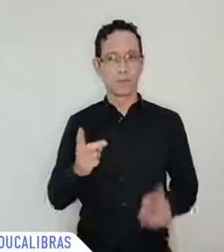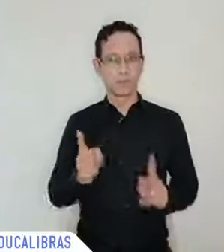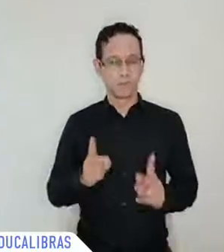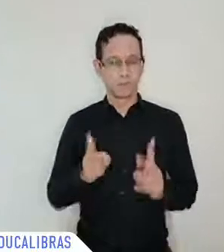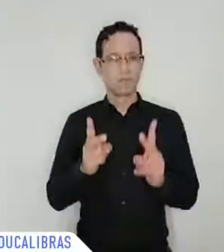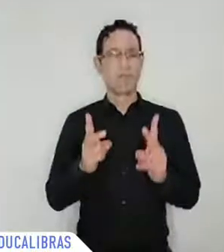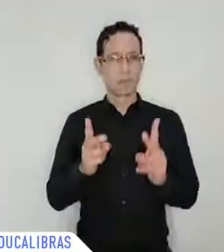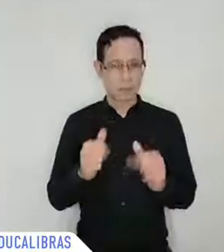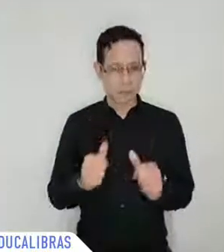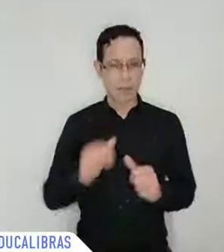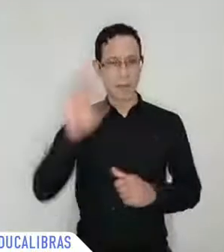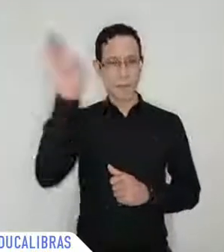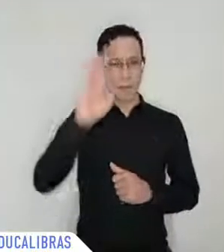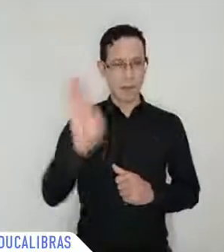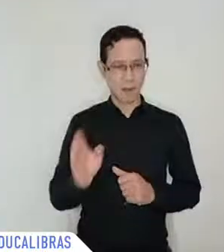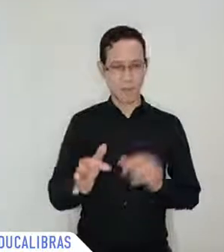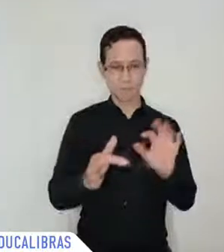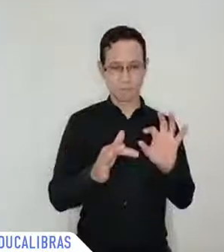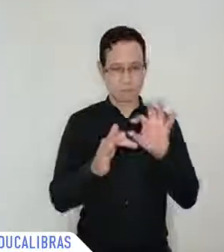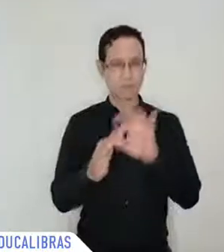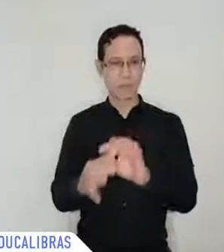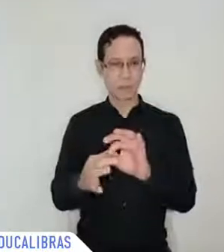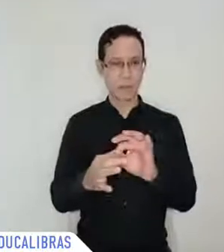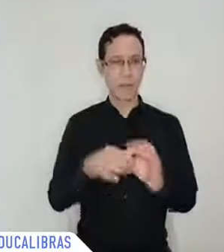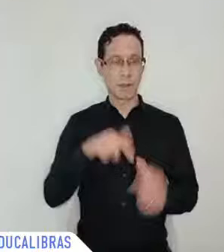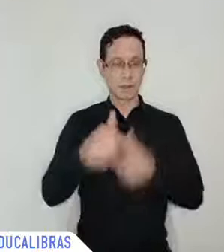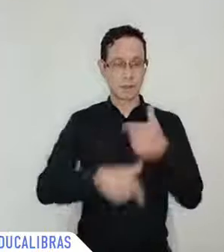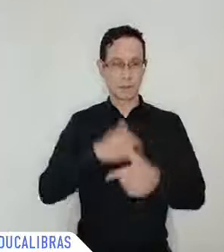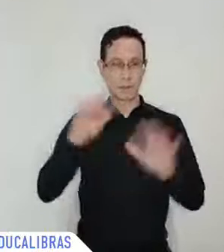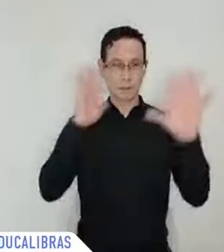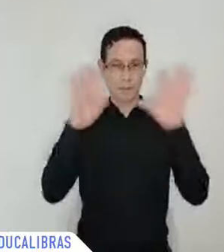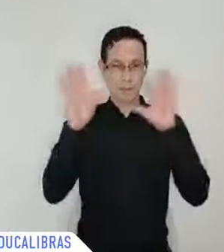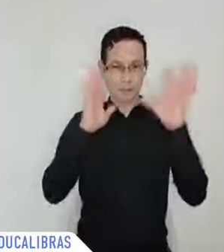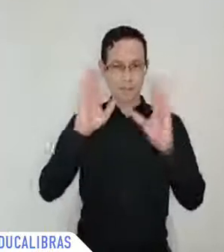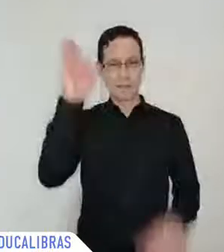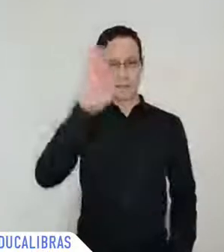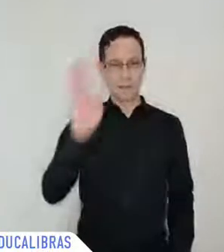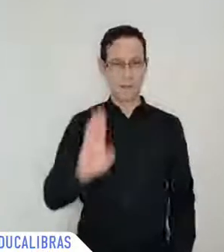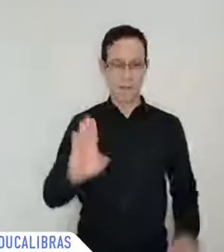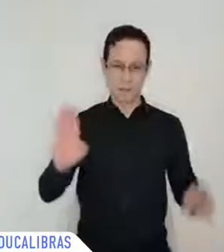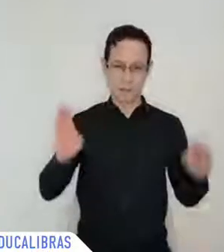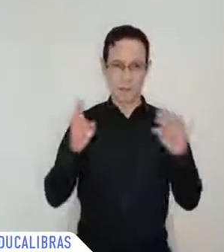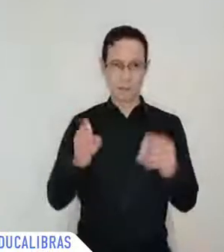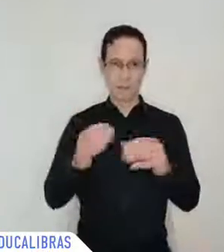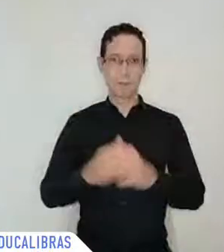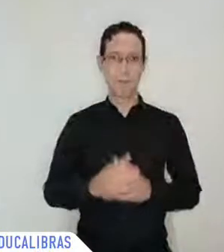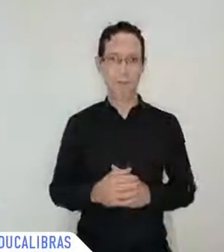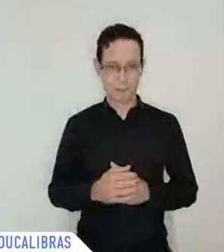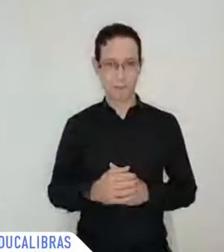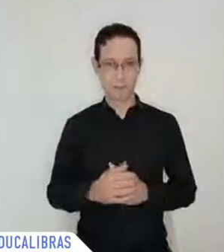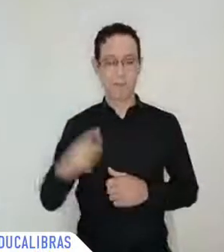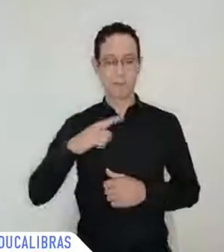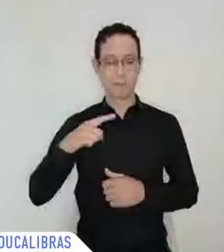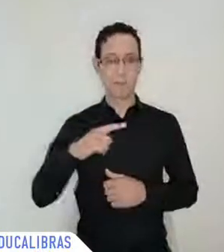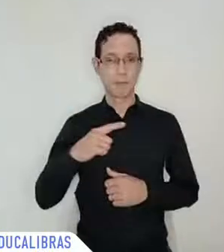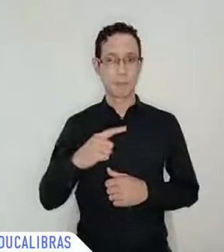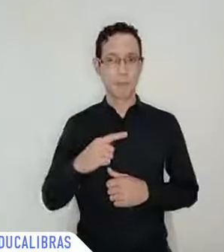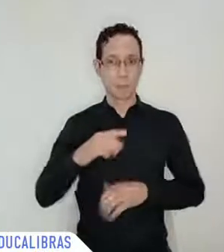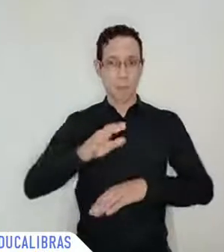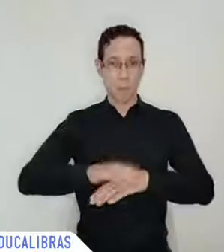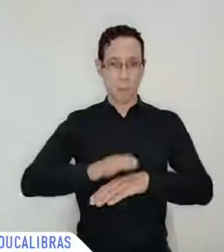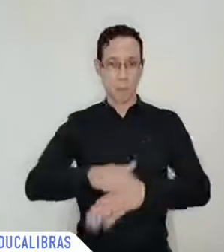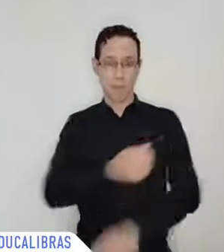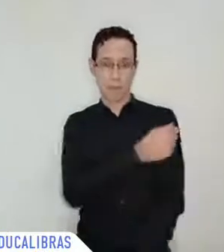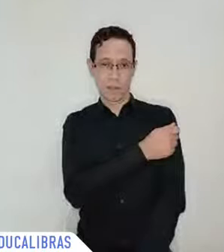though they have this great opportunity, these students do not refrain from thinking of their own country and